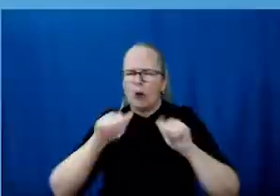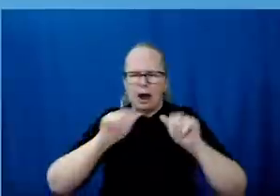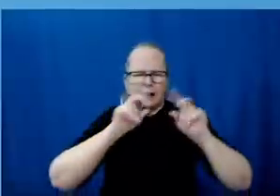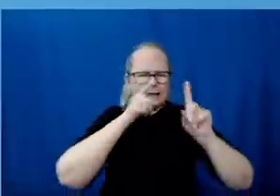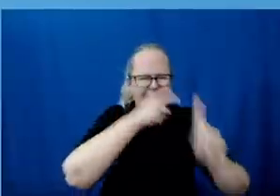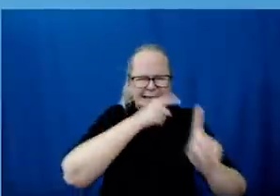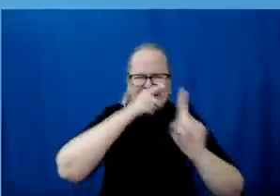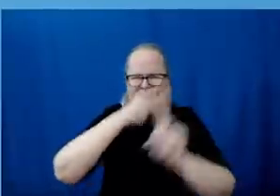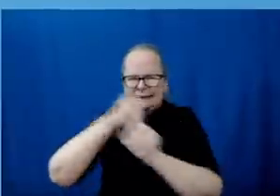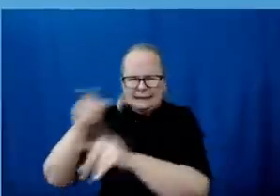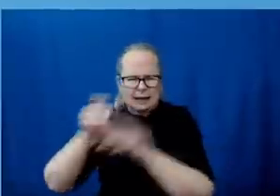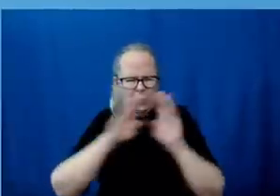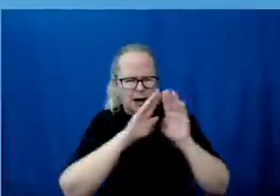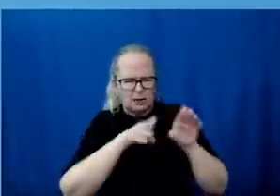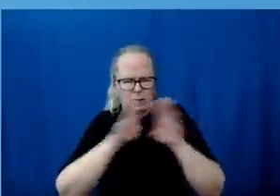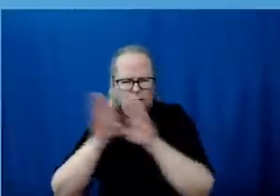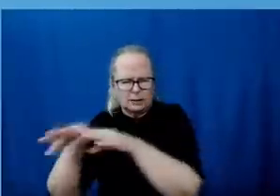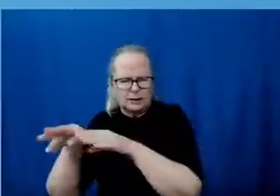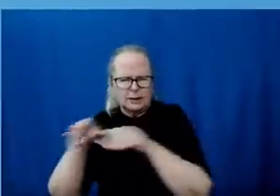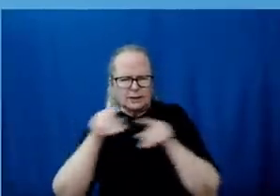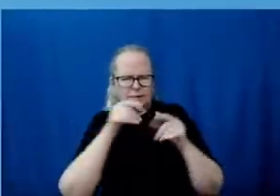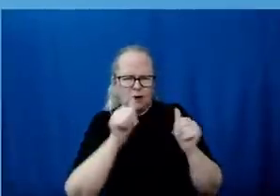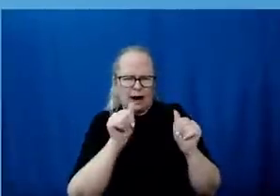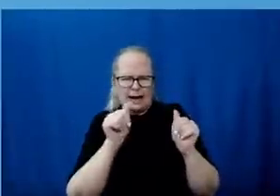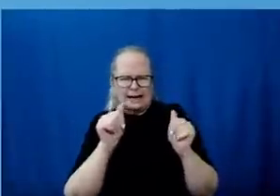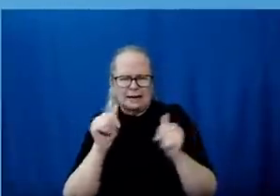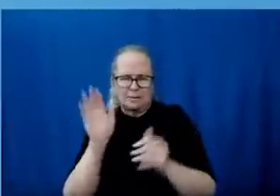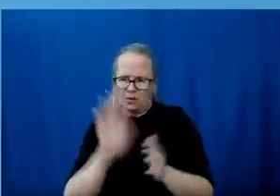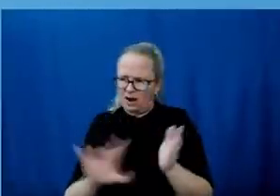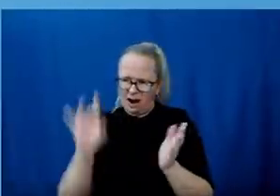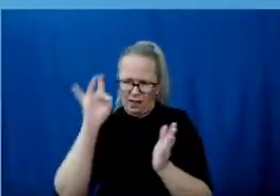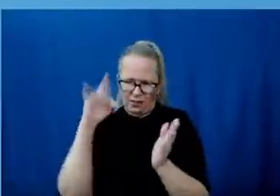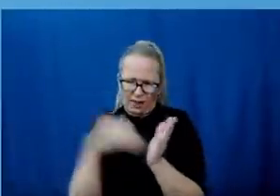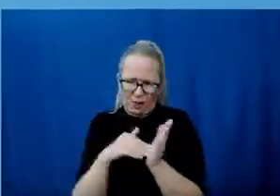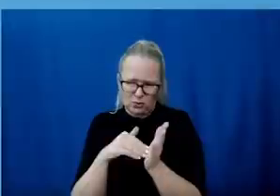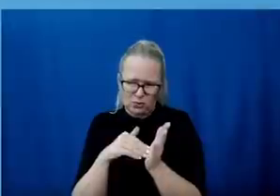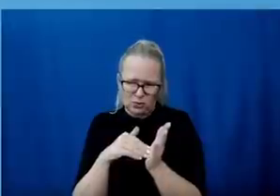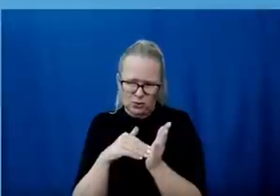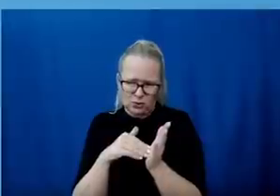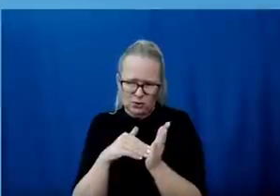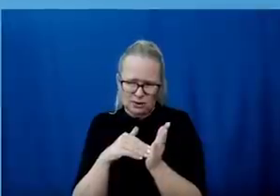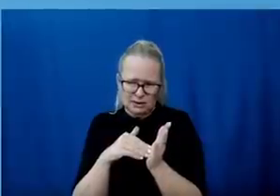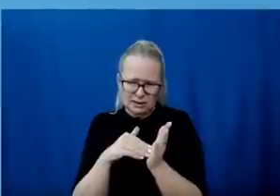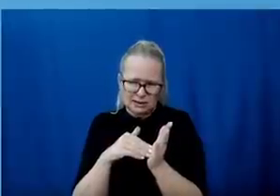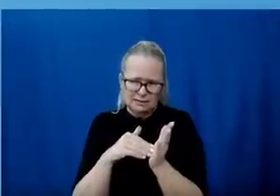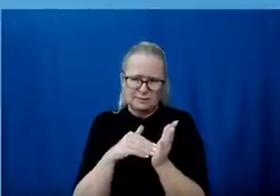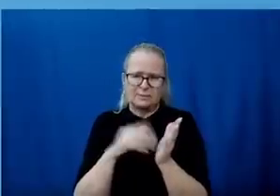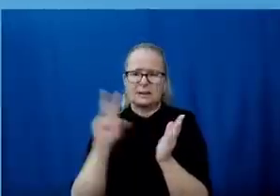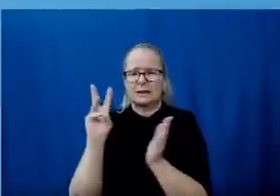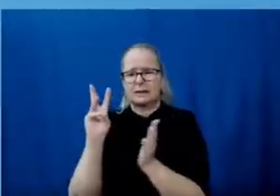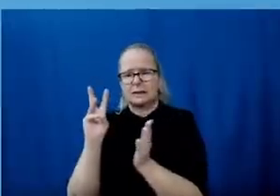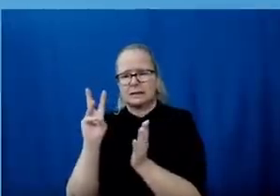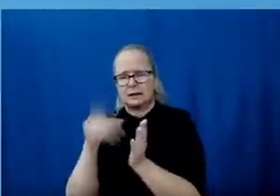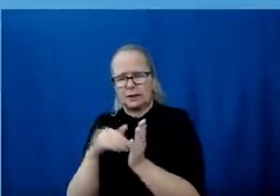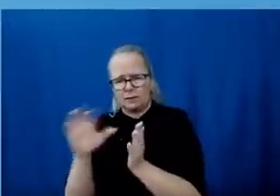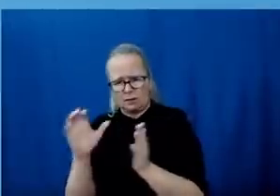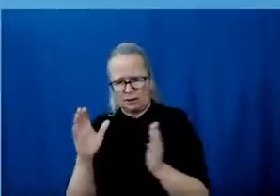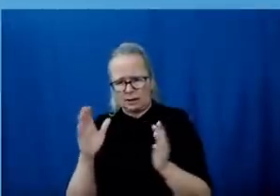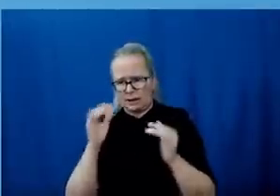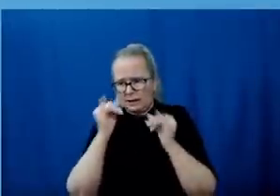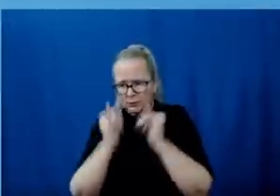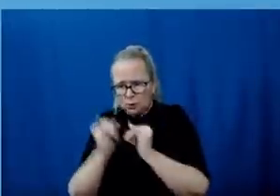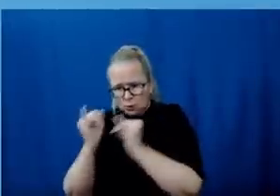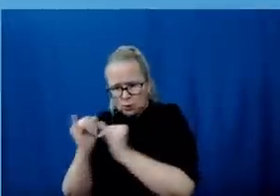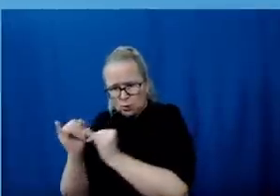about 8,000 and down to about 6,500 individuals for inclusion in the program. And with a